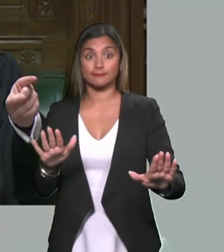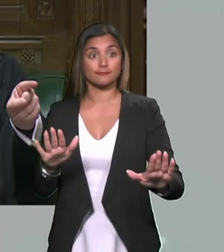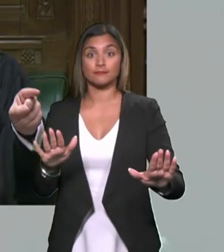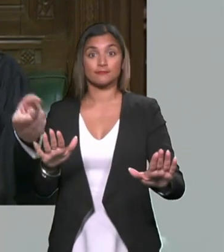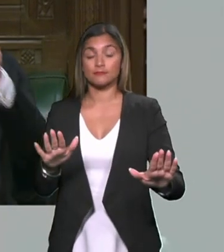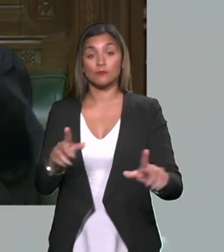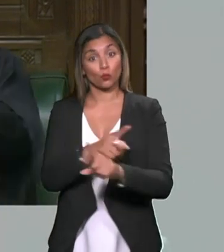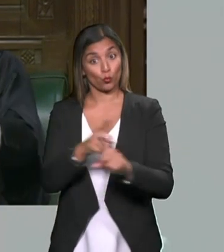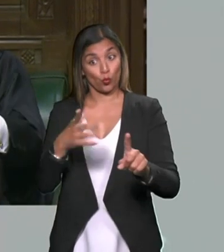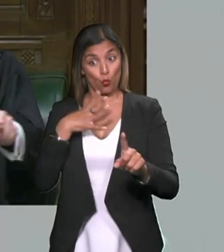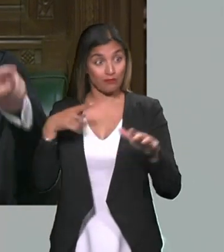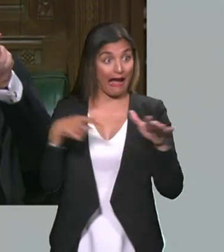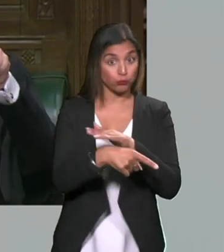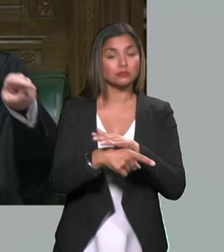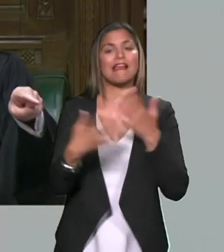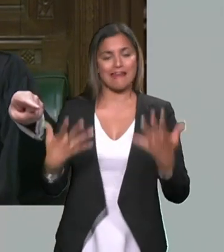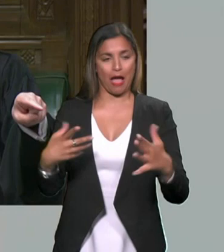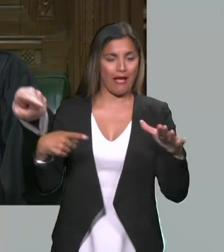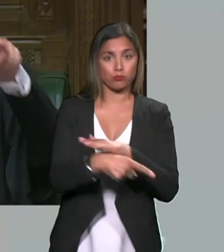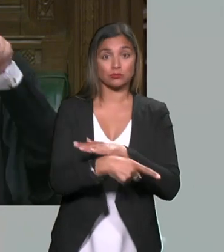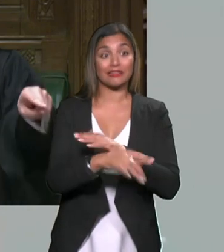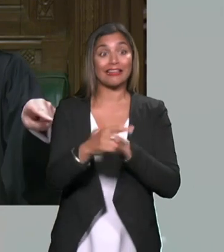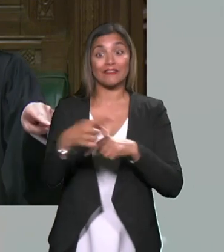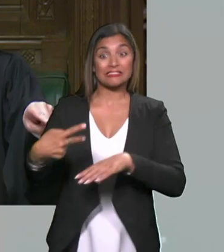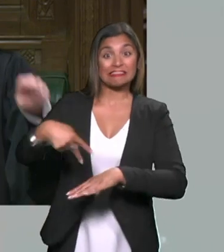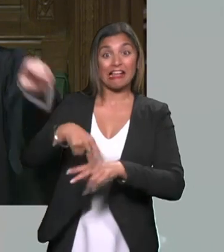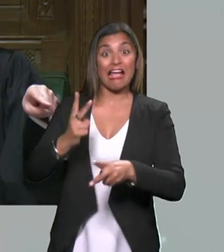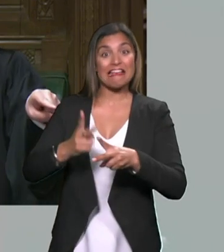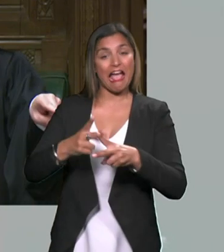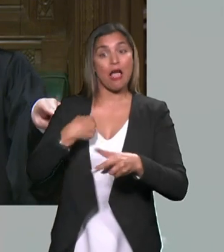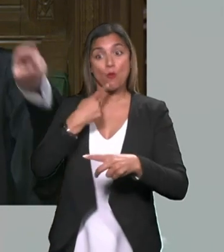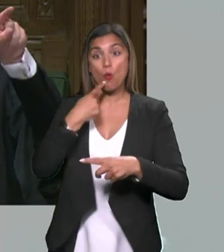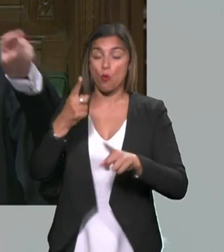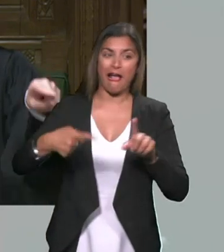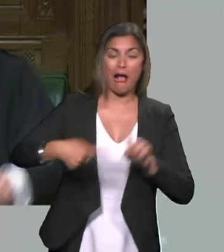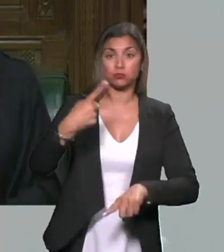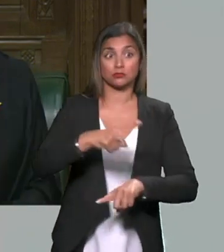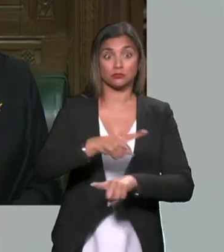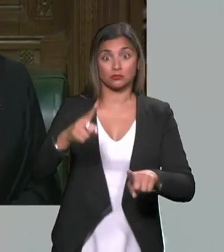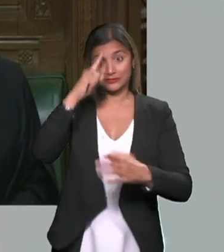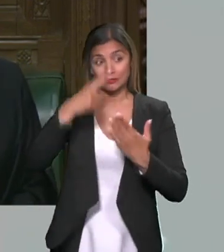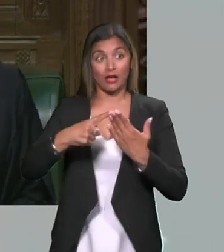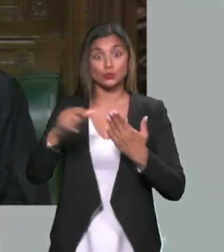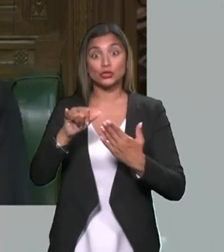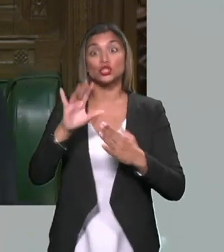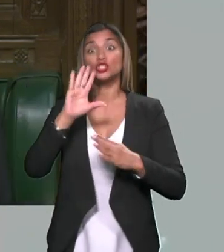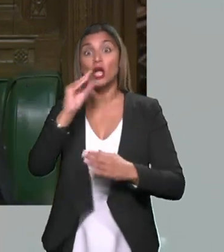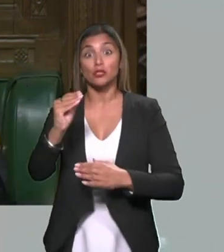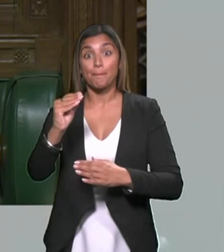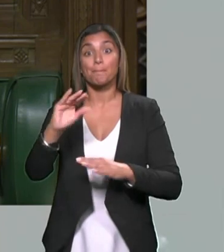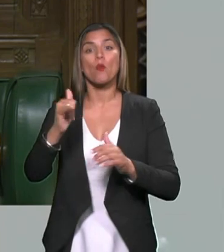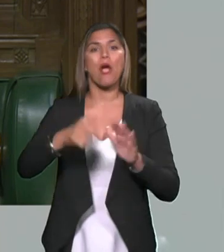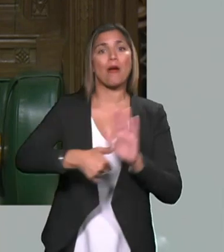If you want to go out now, but if you stand again, I will order you out. Make your mind up. Either shut up and get out.